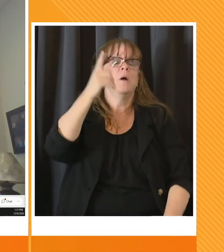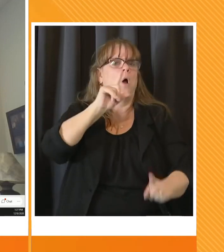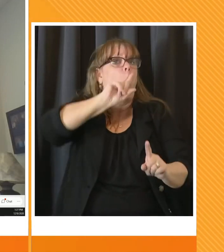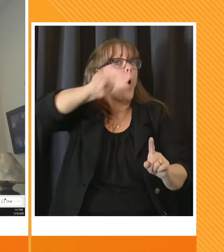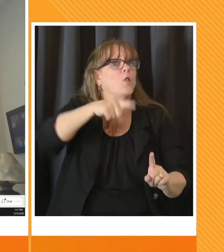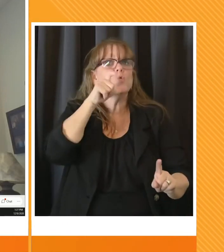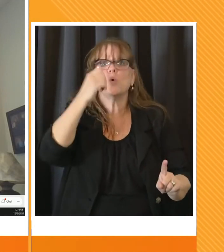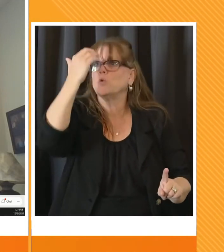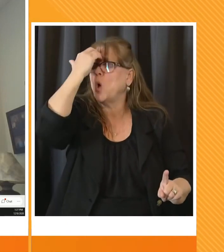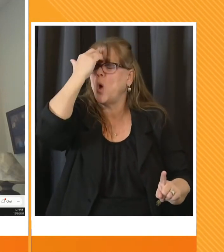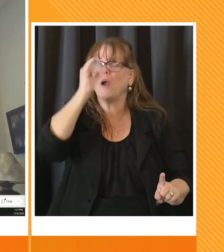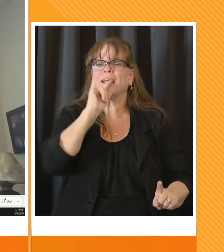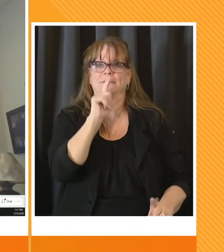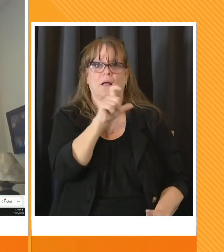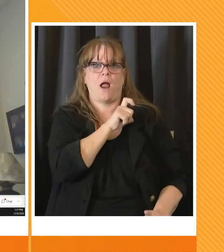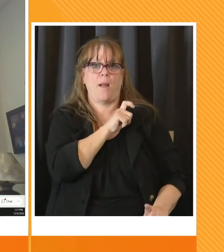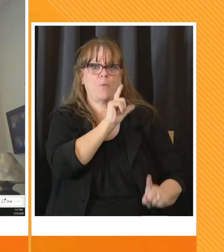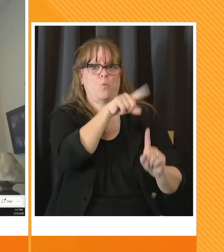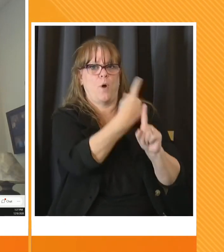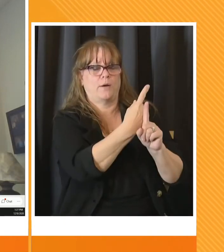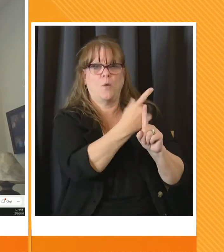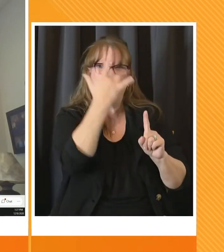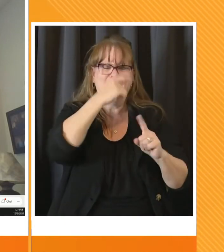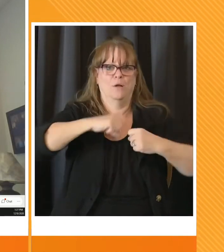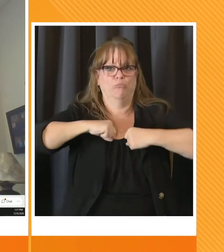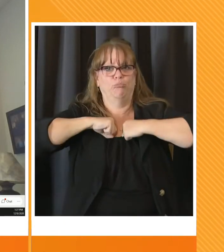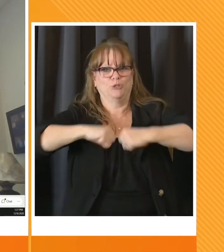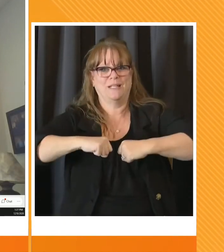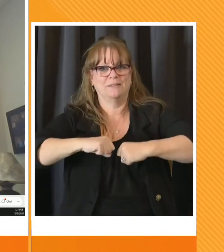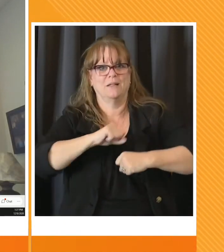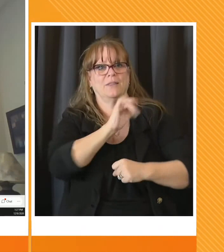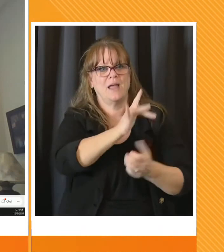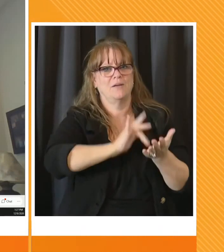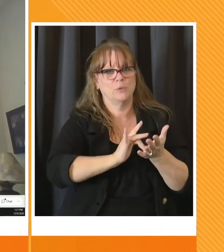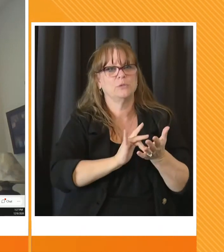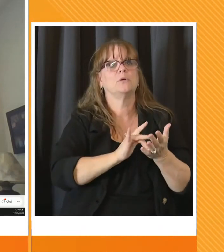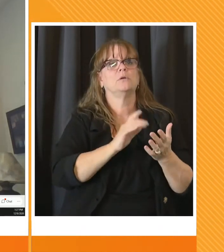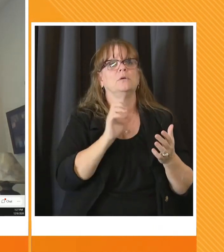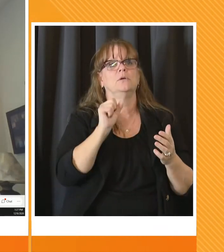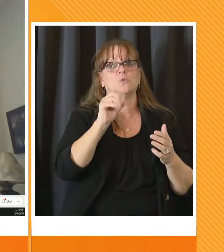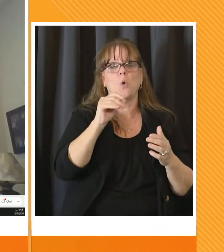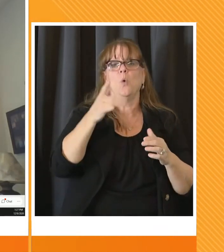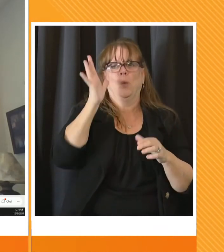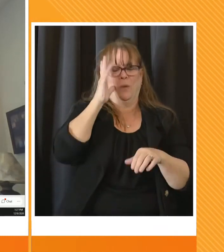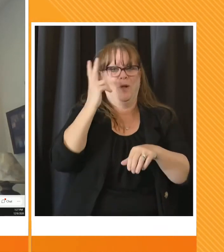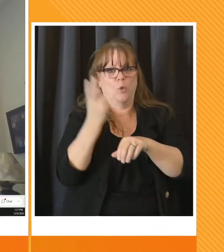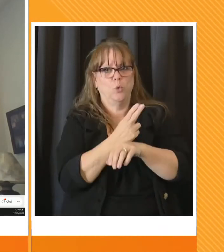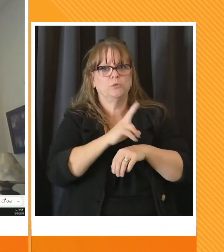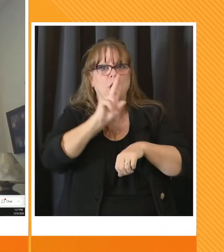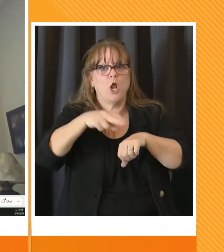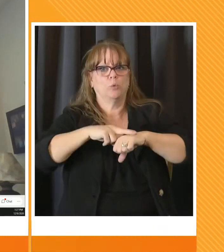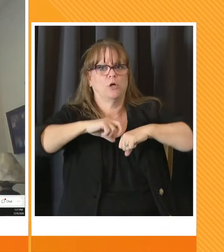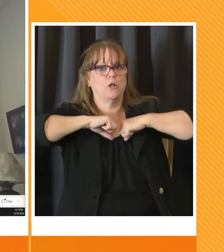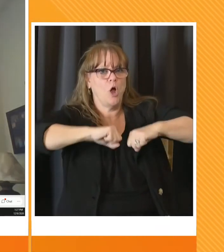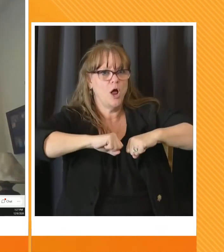a combination of National Guard personnel and medical couriers to actually distribute them down to the local level.